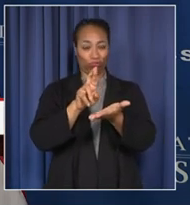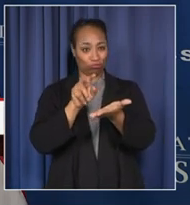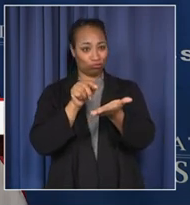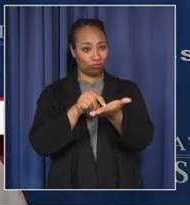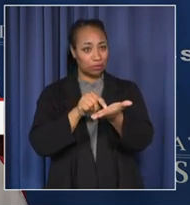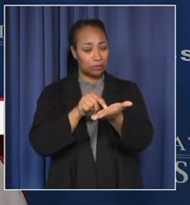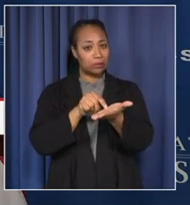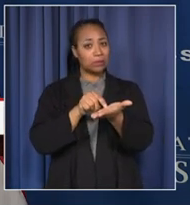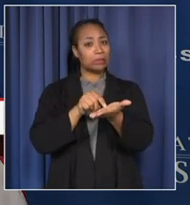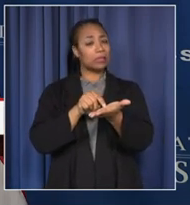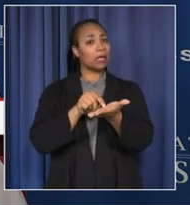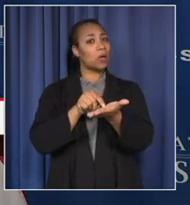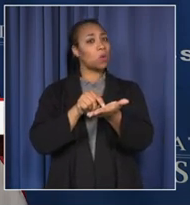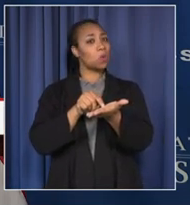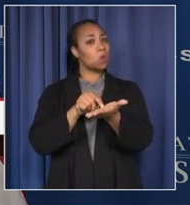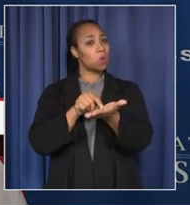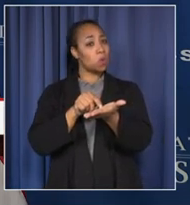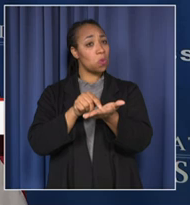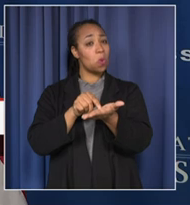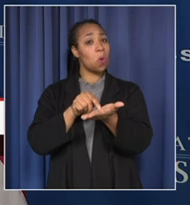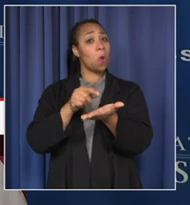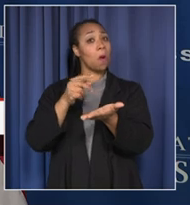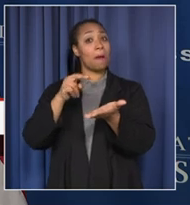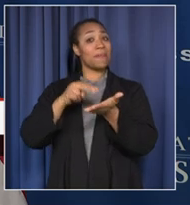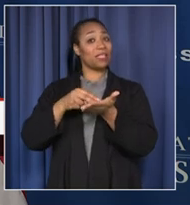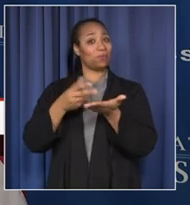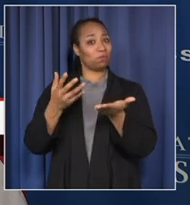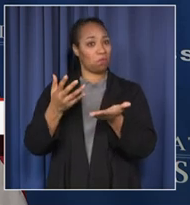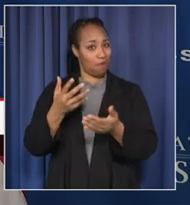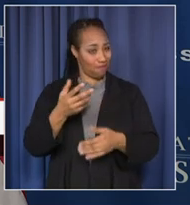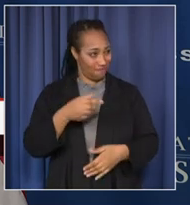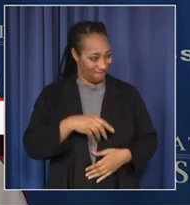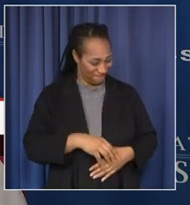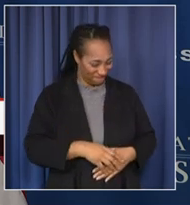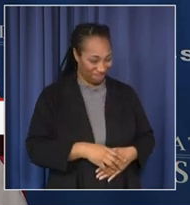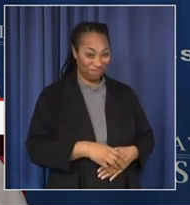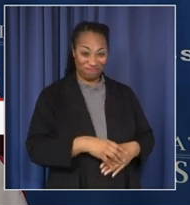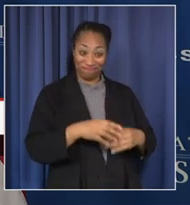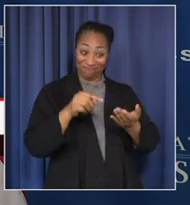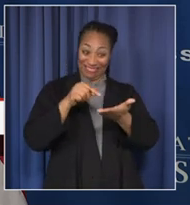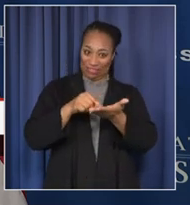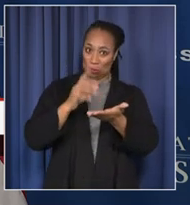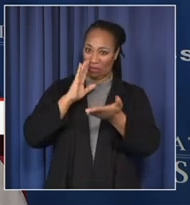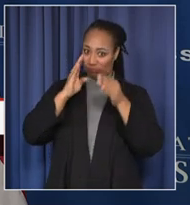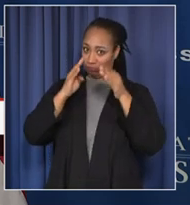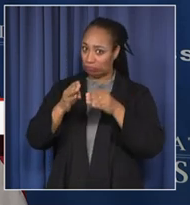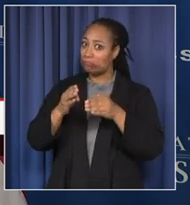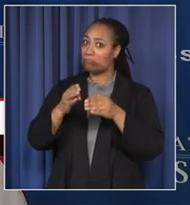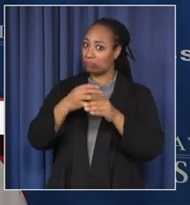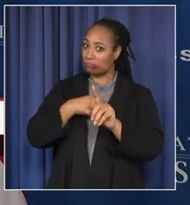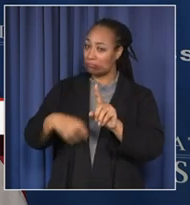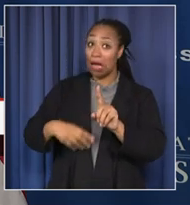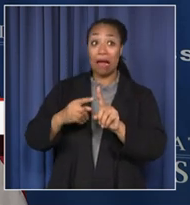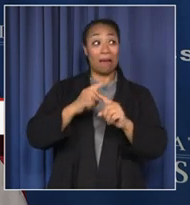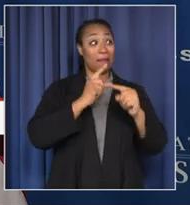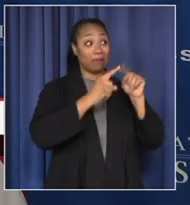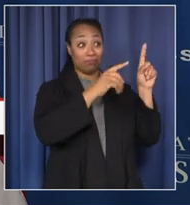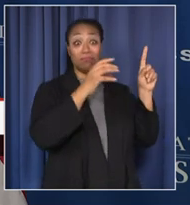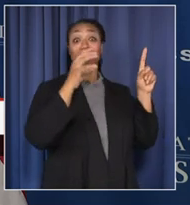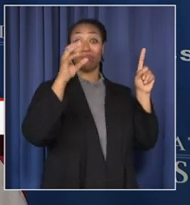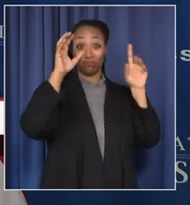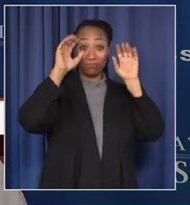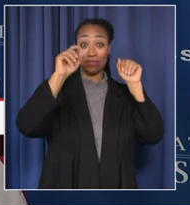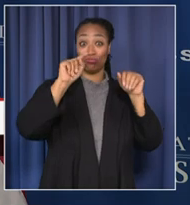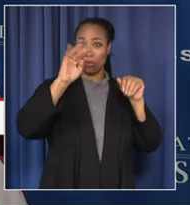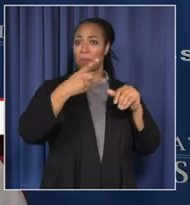attempt. Clearly, the city is in for a wild ride, but this is not Mayor Bowser's first rodeo. She's been held elected